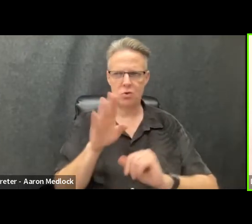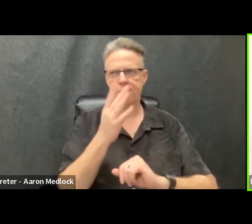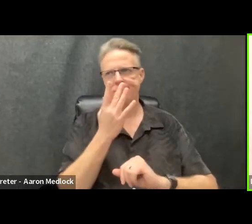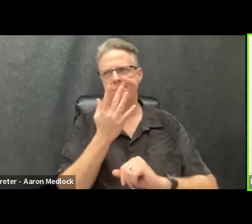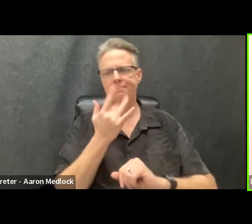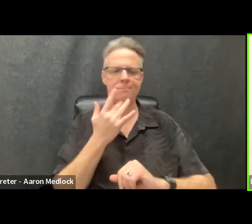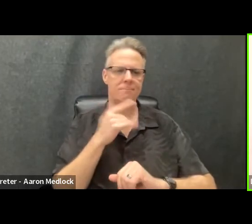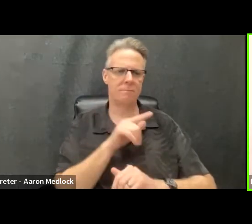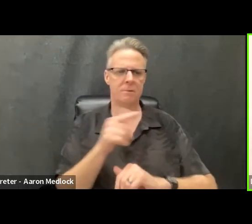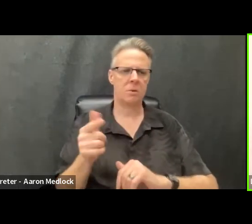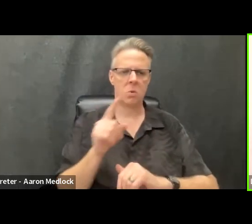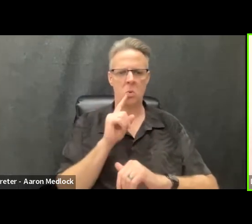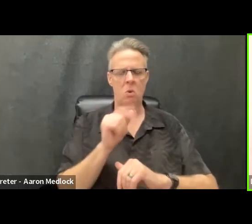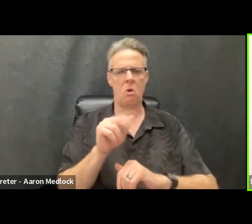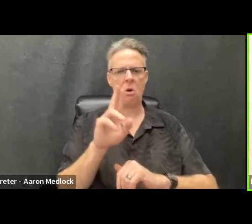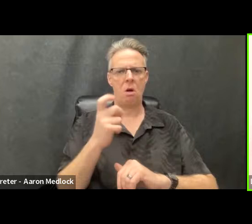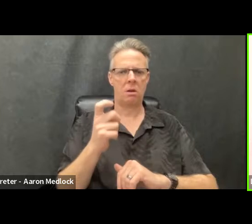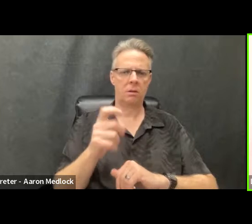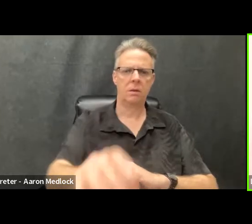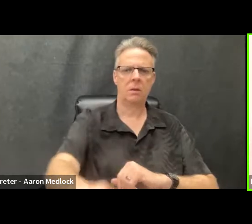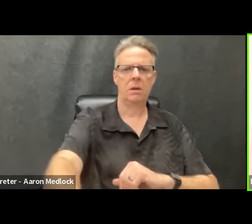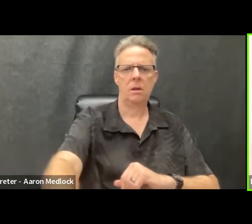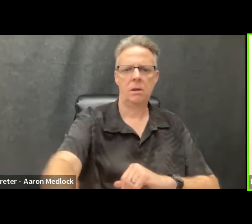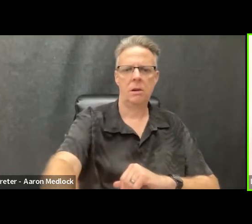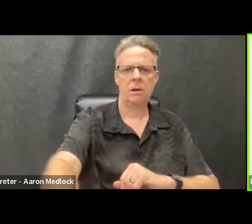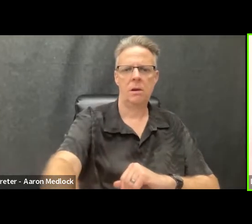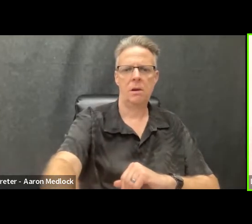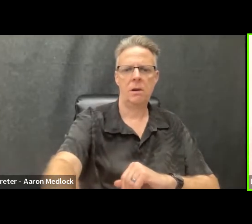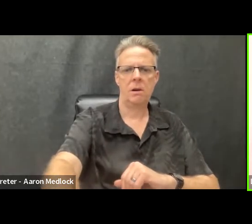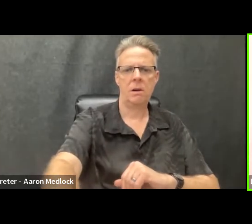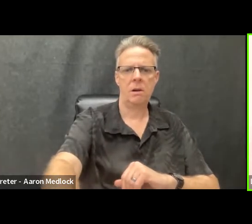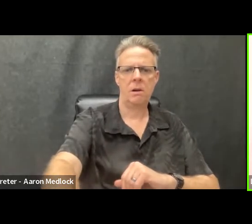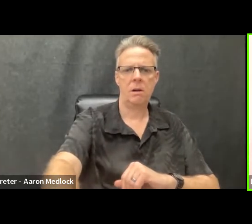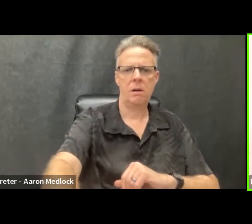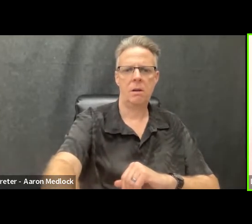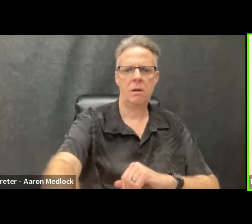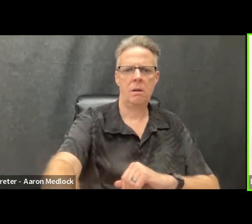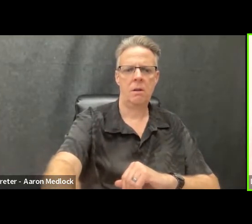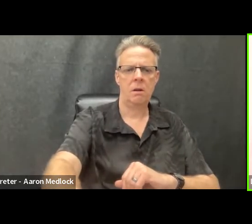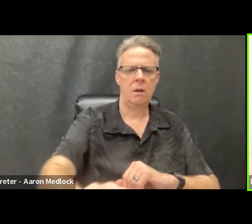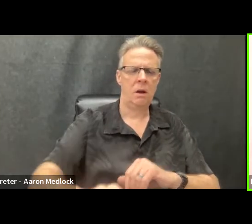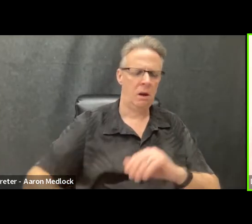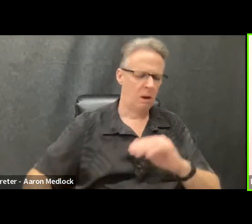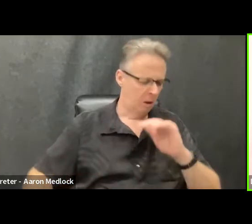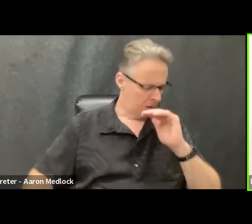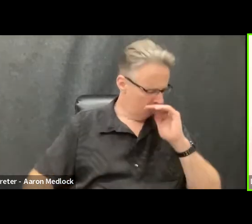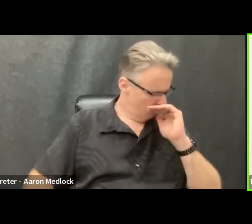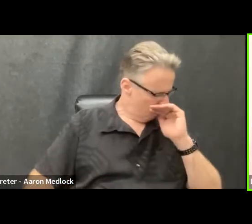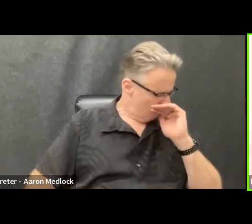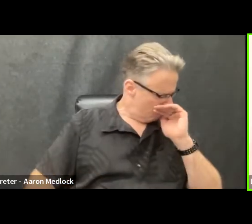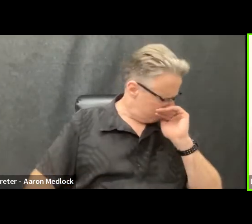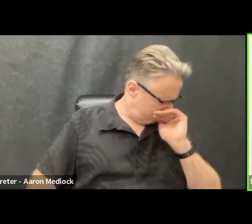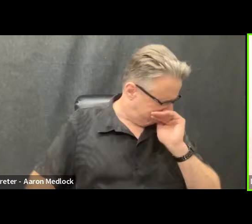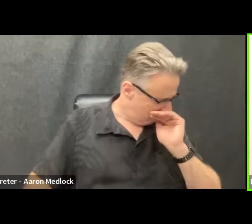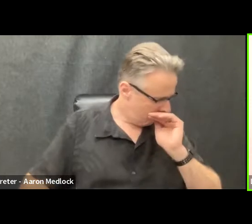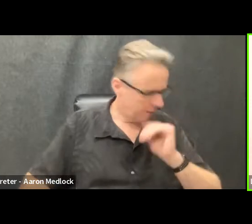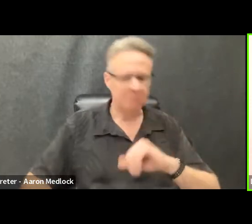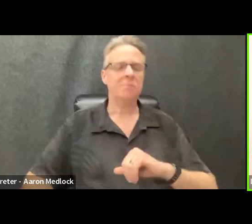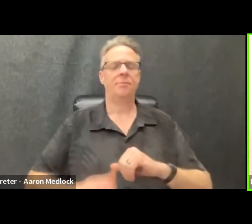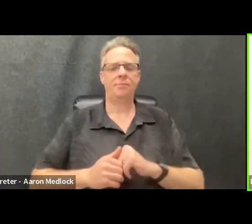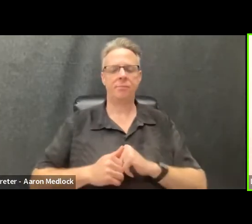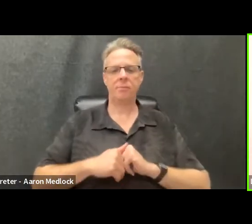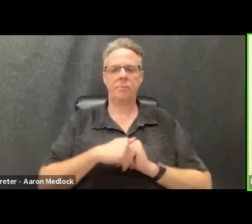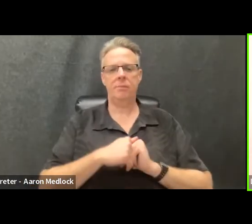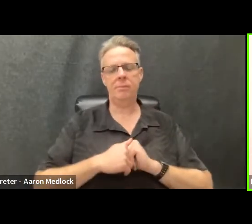choice is aux lanes. And so how do you decide, like, my guess is